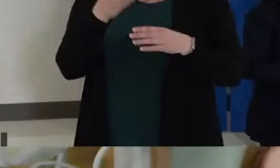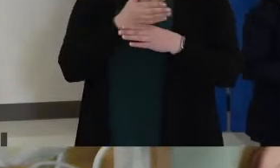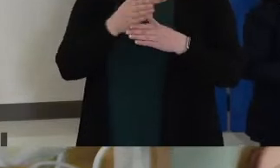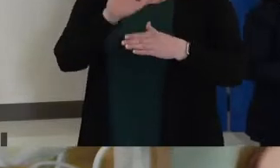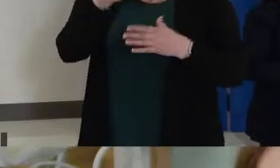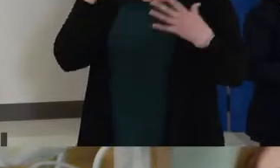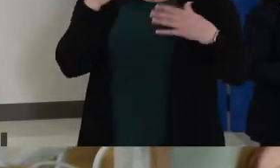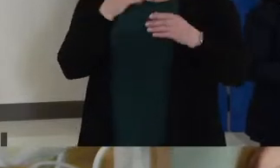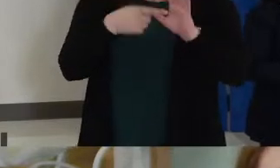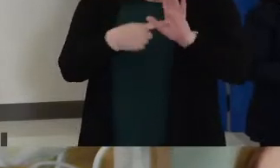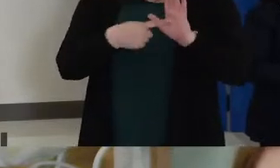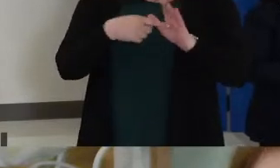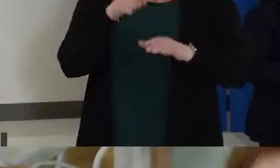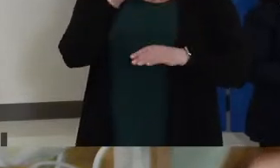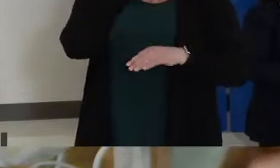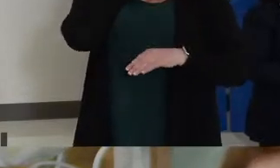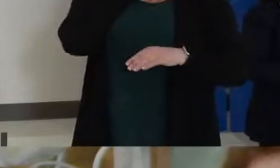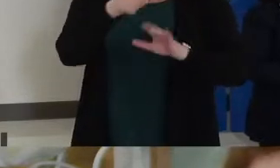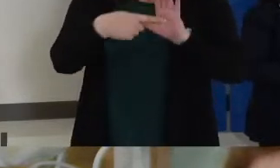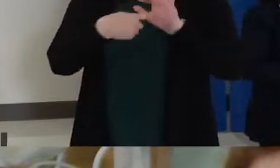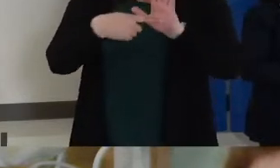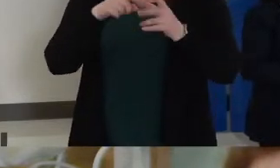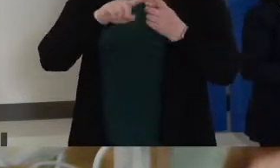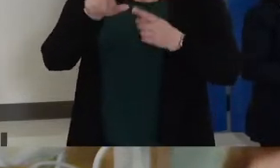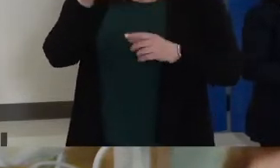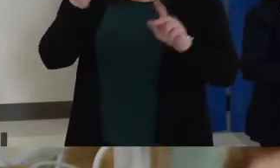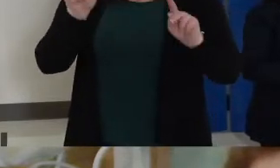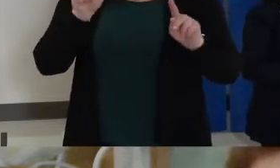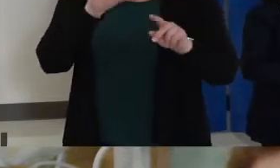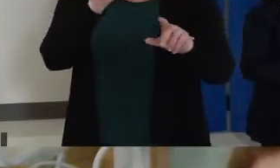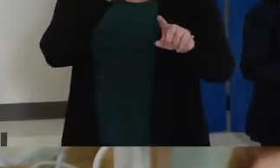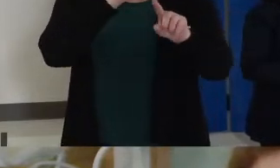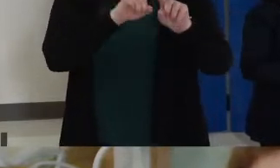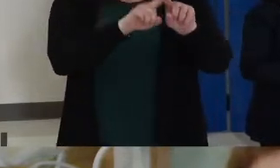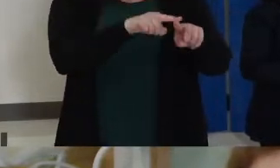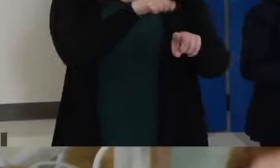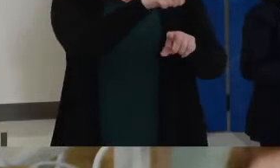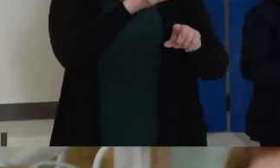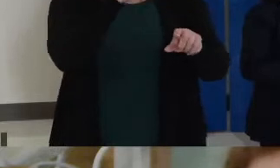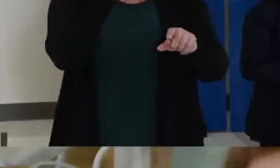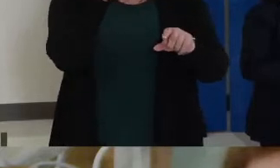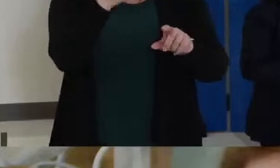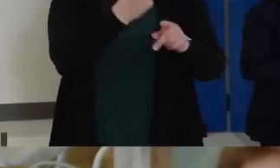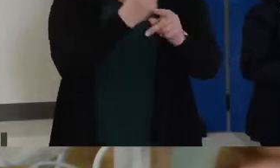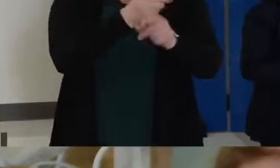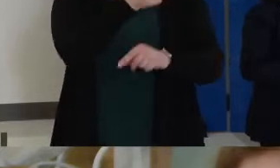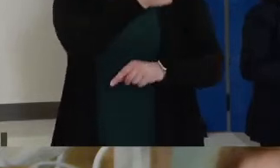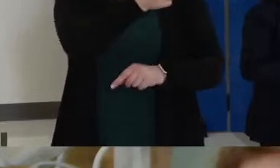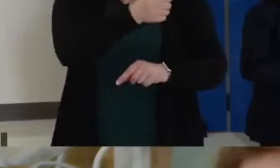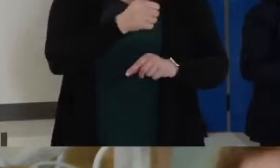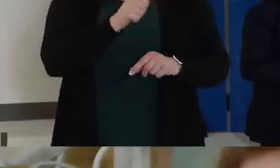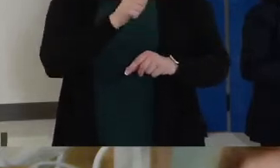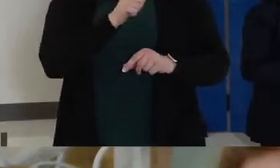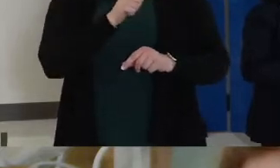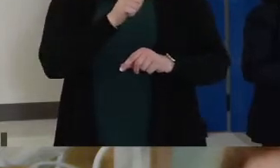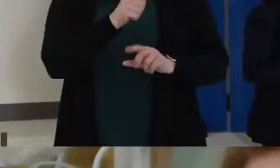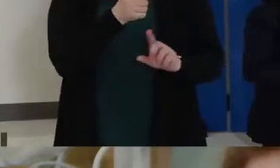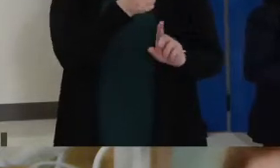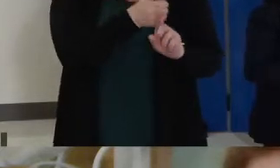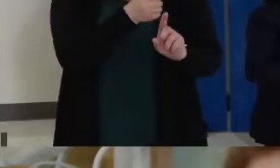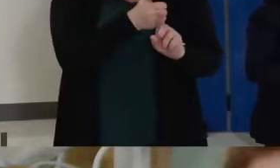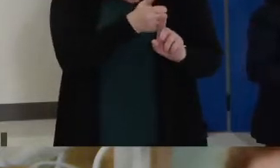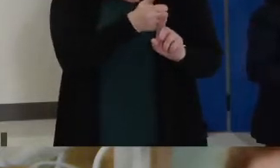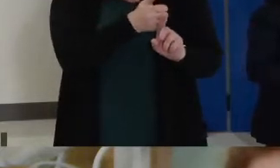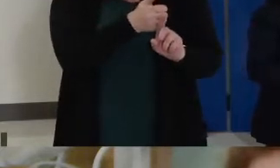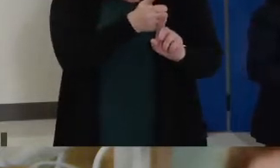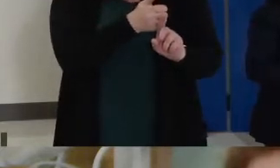example. And you are an example to others, and we count on you to continue not just to take care of yourself for your own